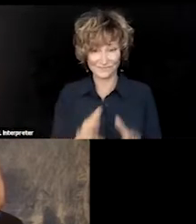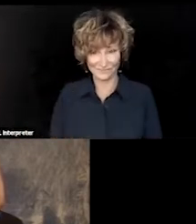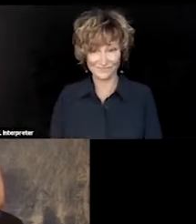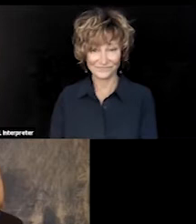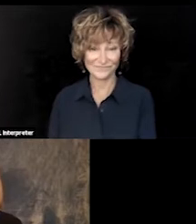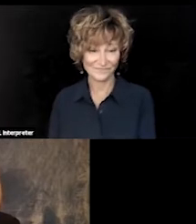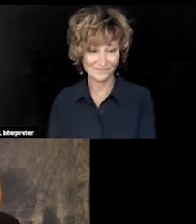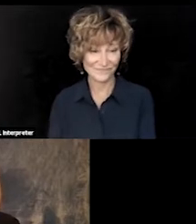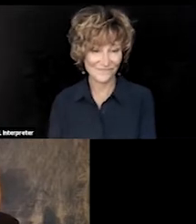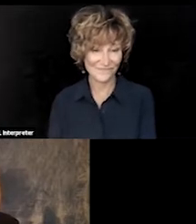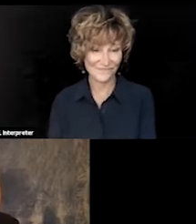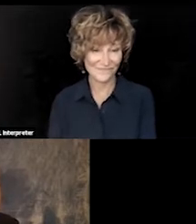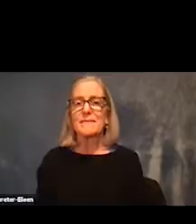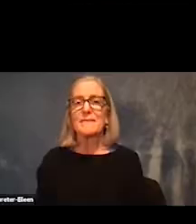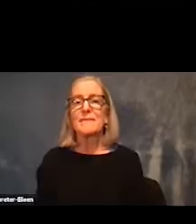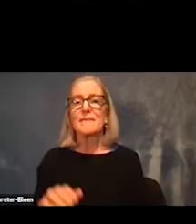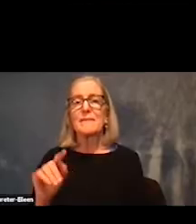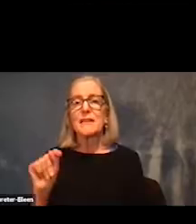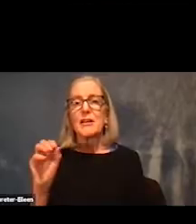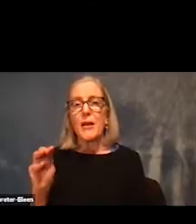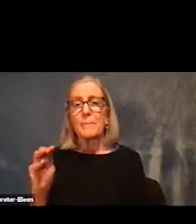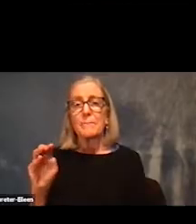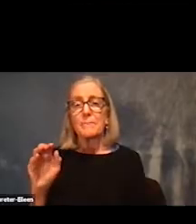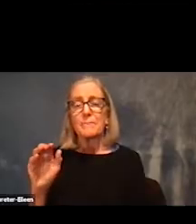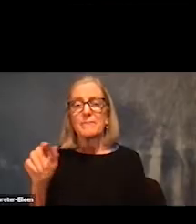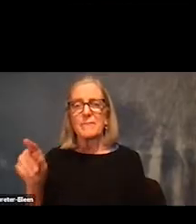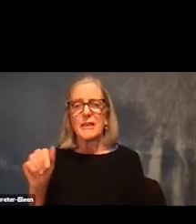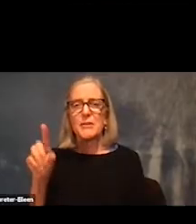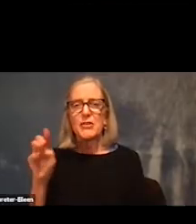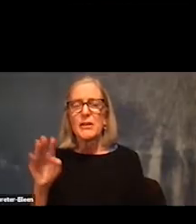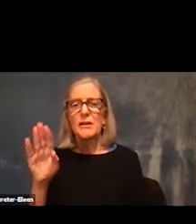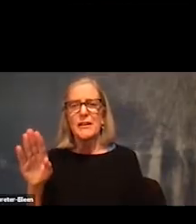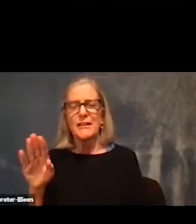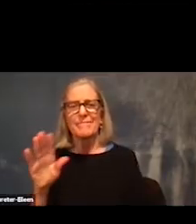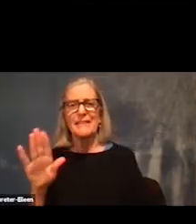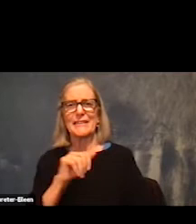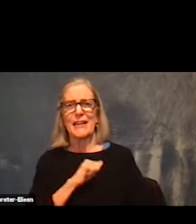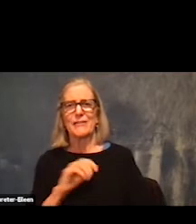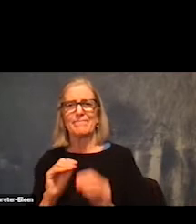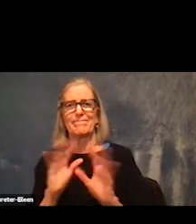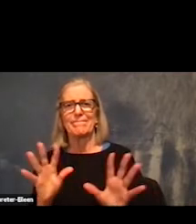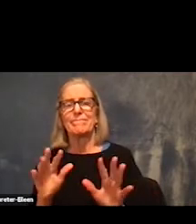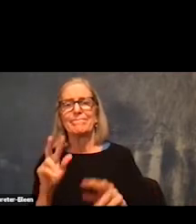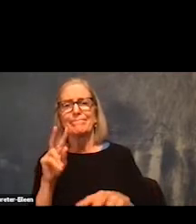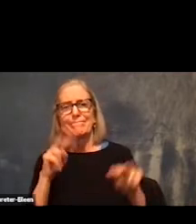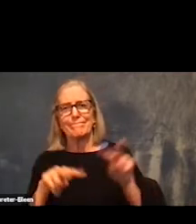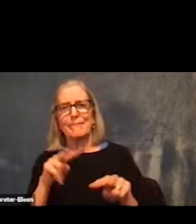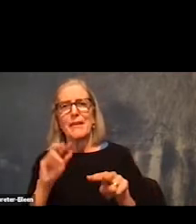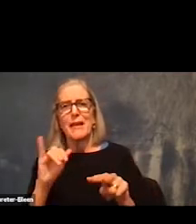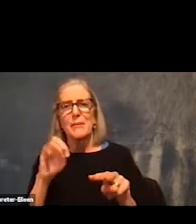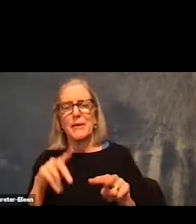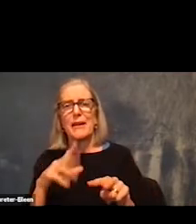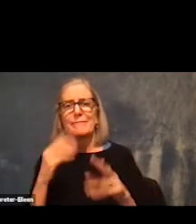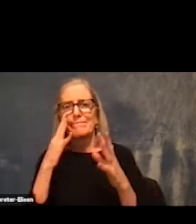reviewed the components of the IEP. They reviewed the evaluation and determined, yes, he did qualify, and he had